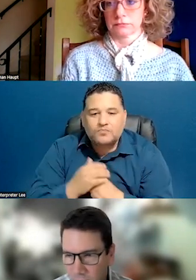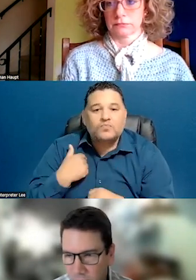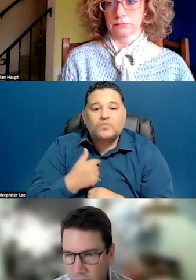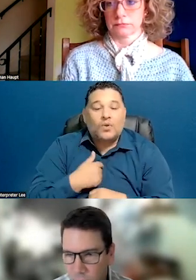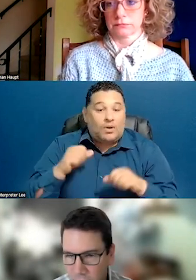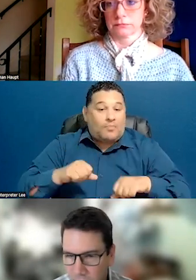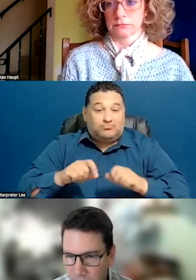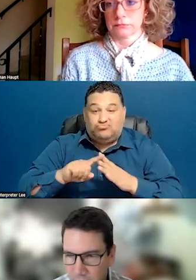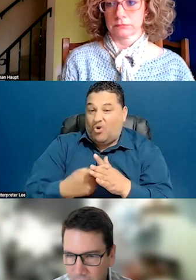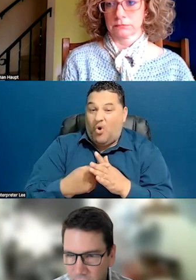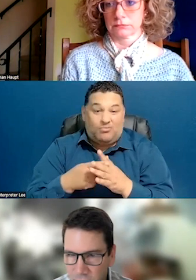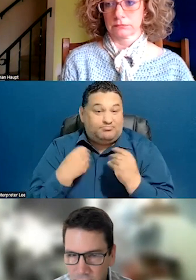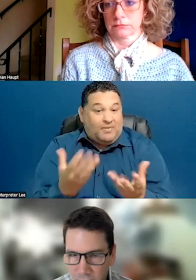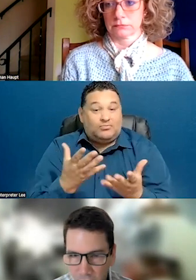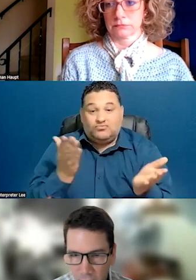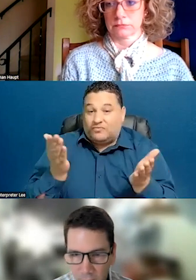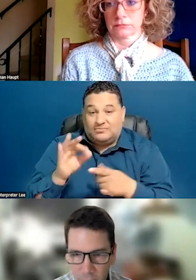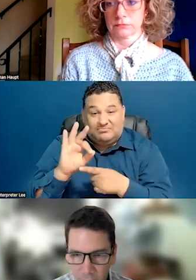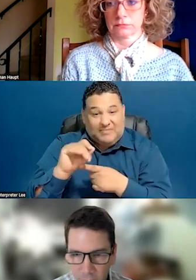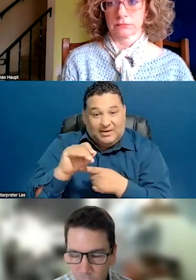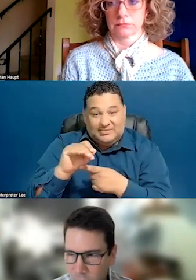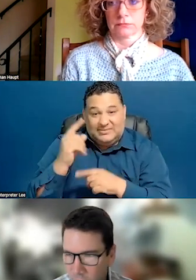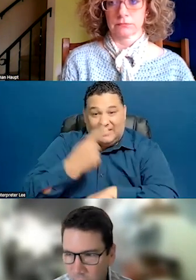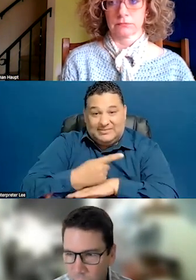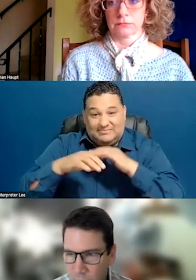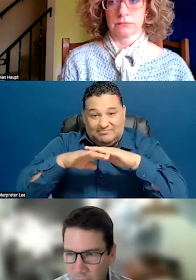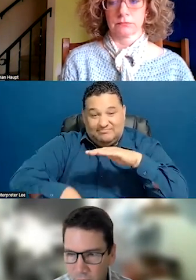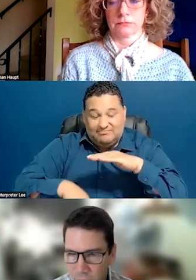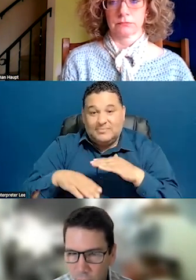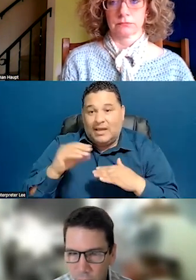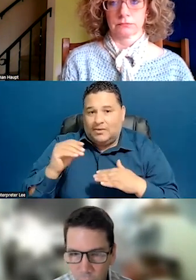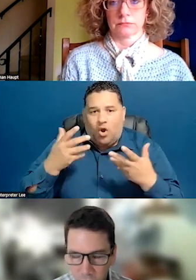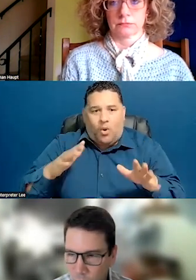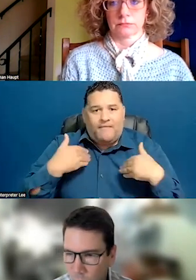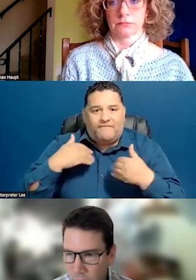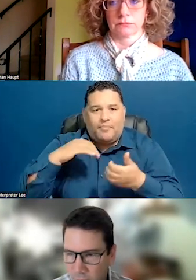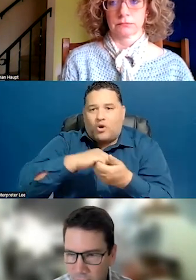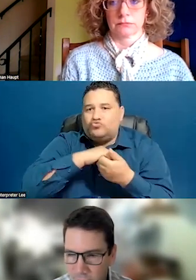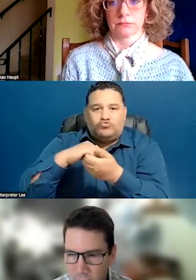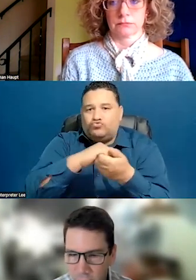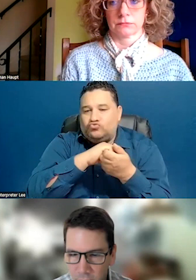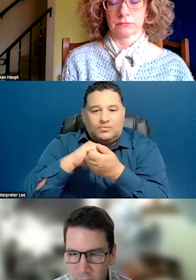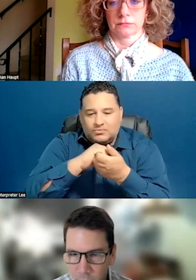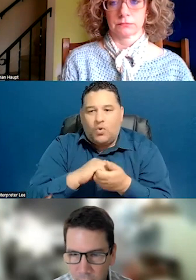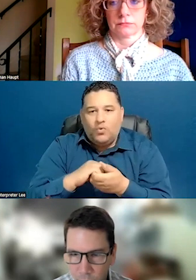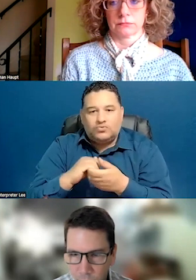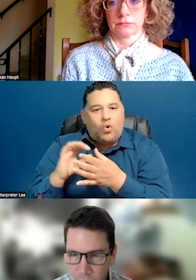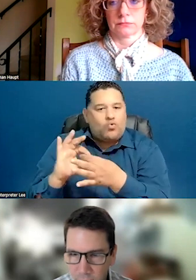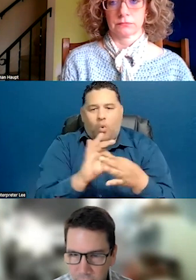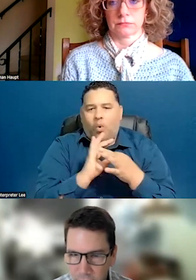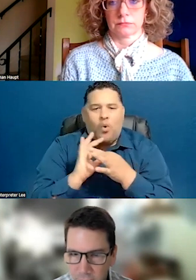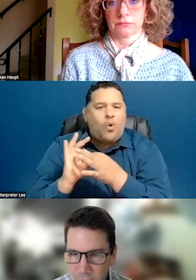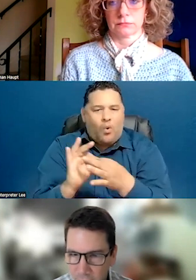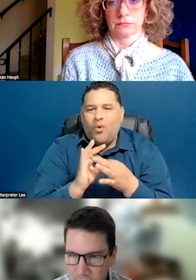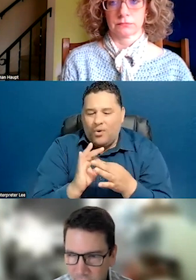providing services within 90 days. And the partnerships were there. So it was a coordinated effort, but we